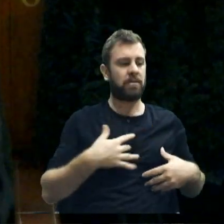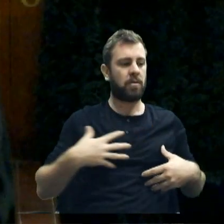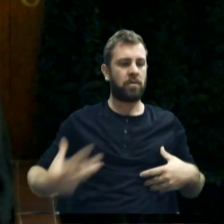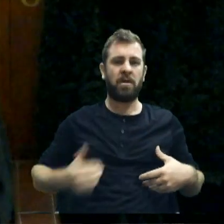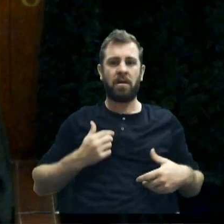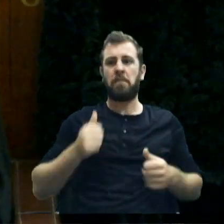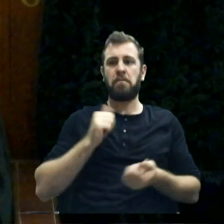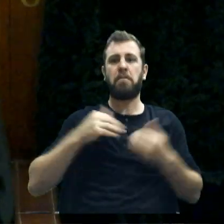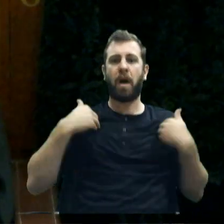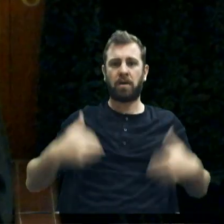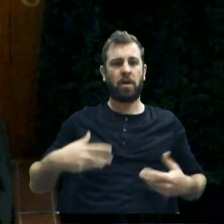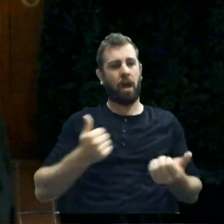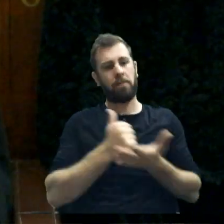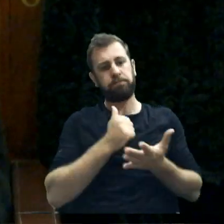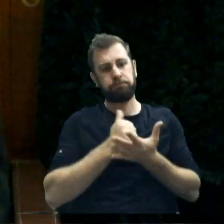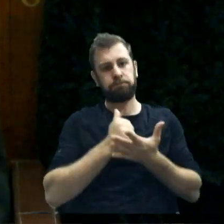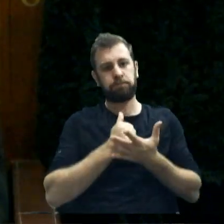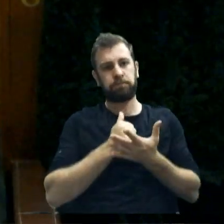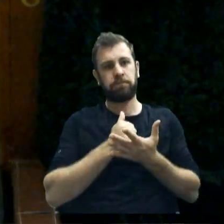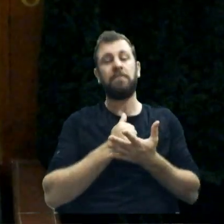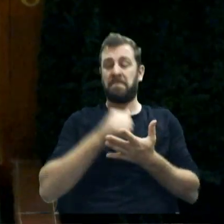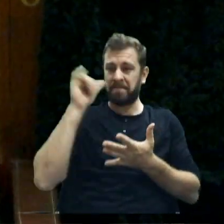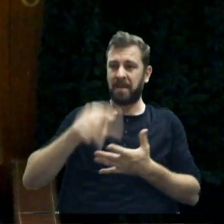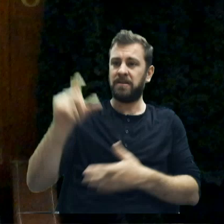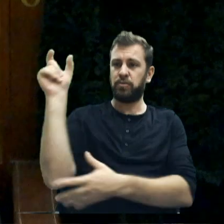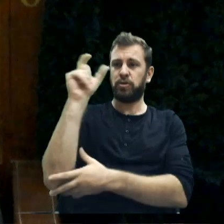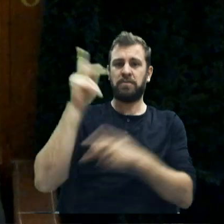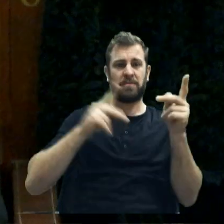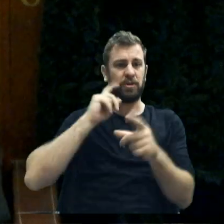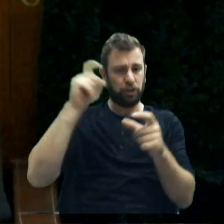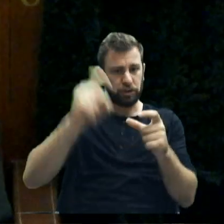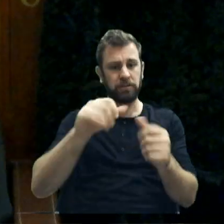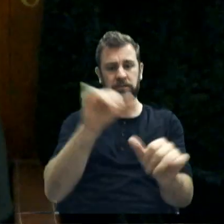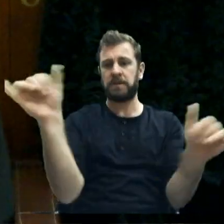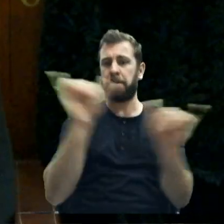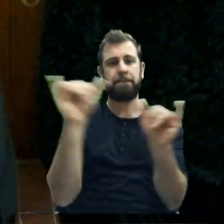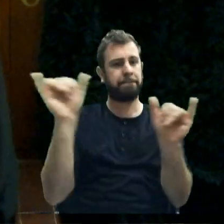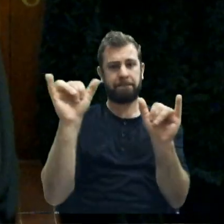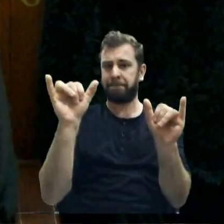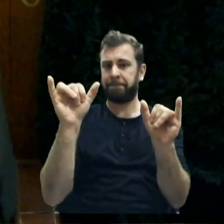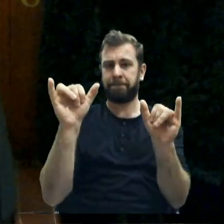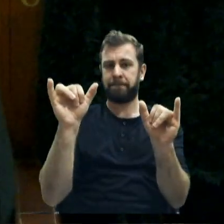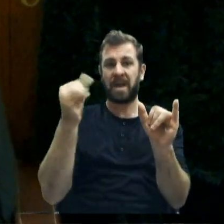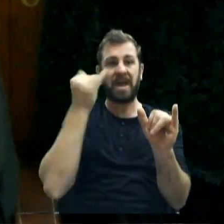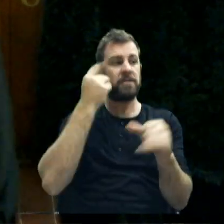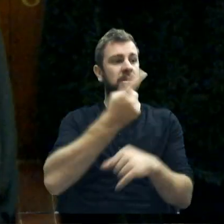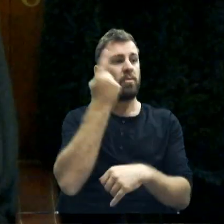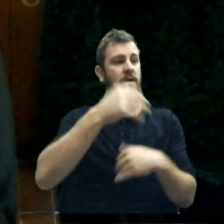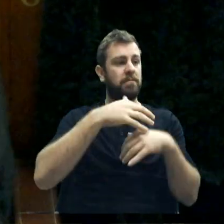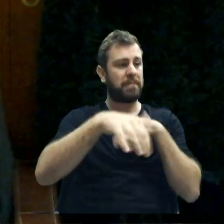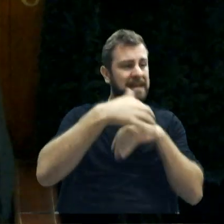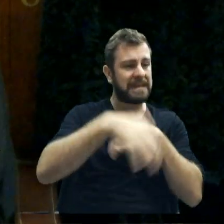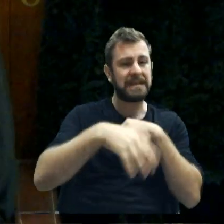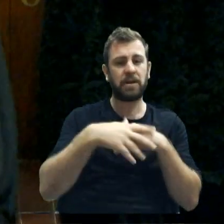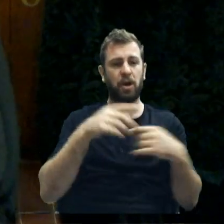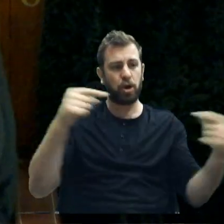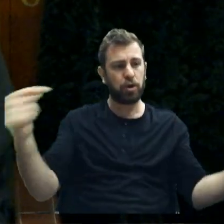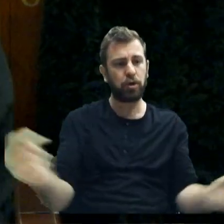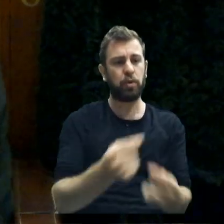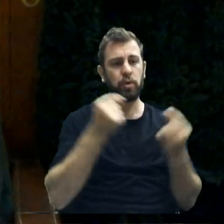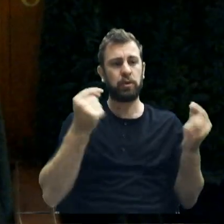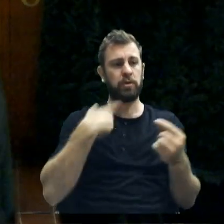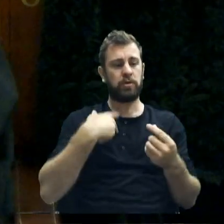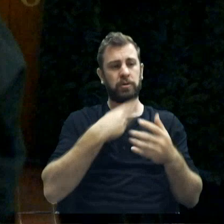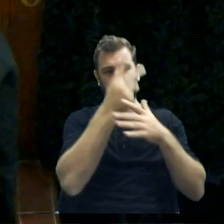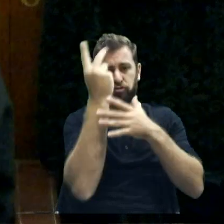And that's how my Muslim ummah should be. That if somebody bleeds and somebody is hurting and somebody is drowning, we should